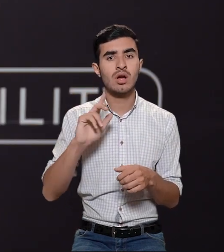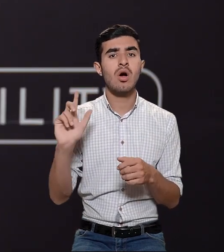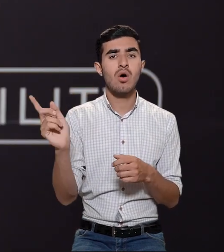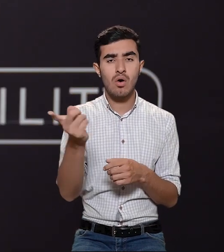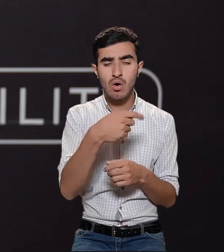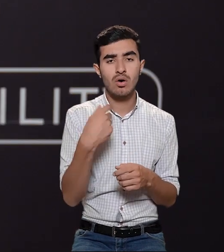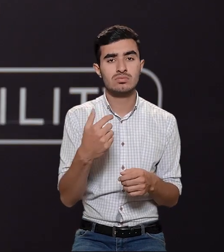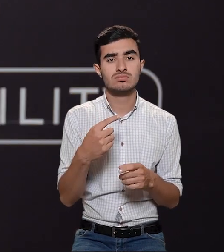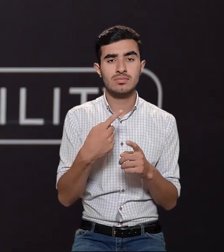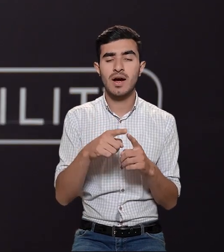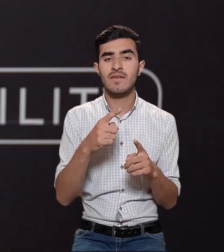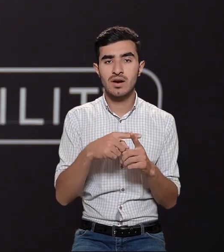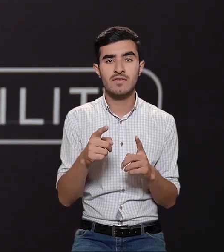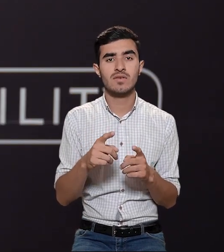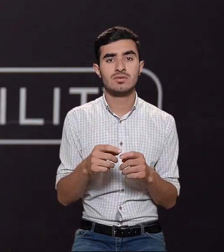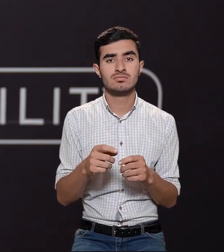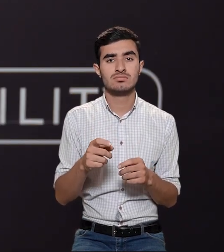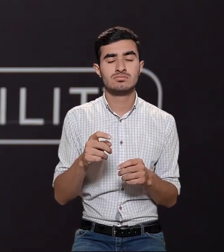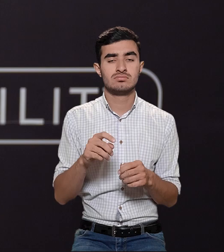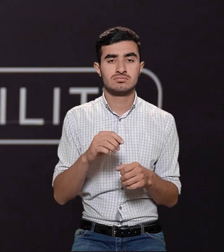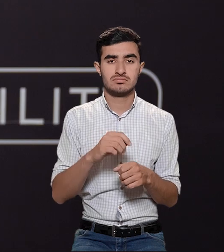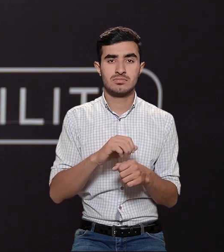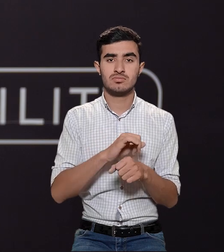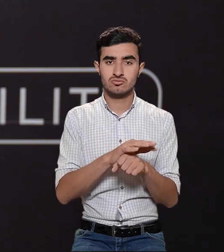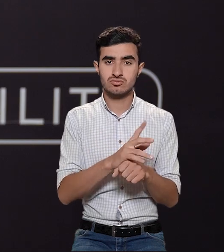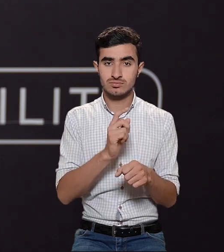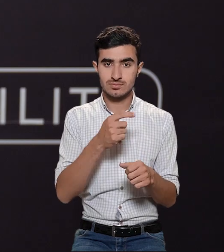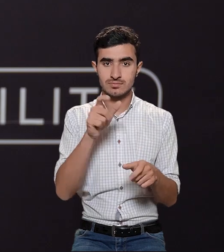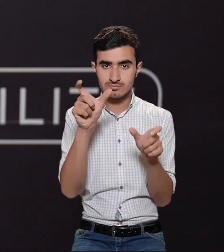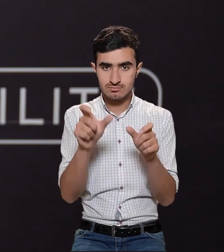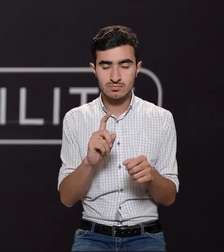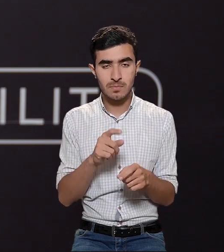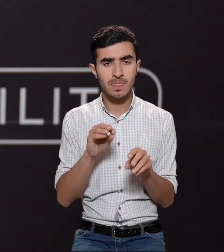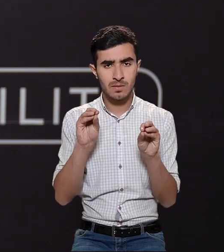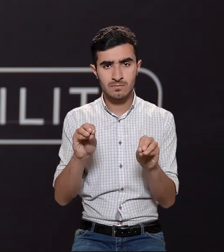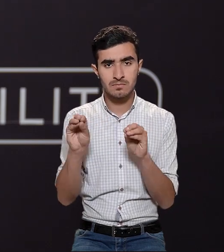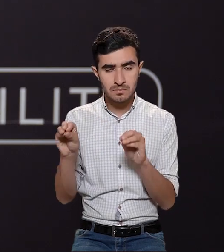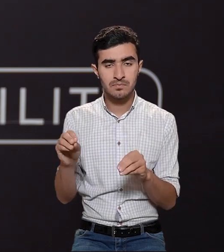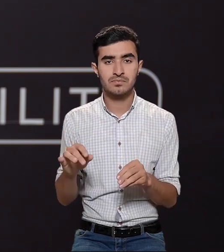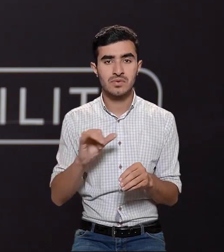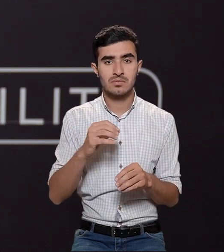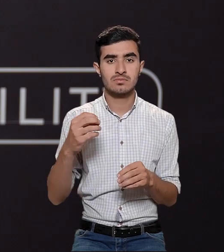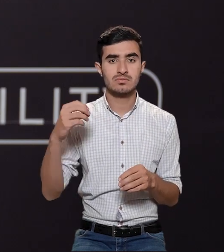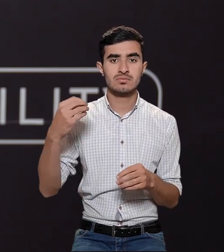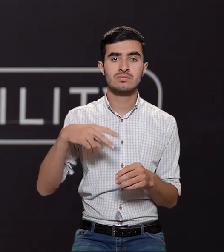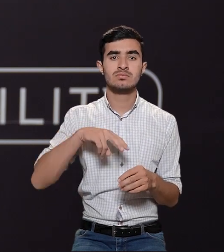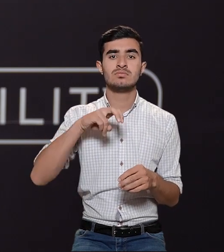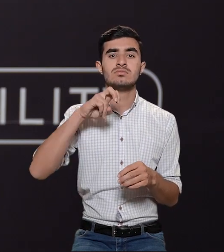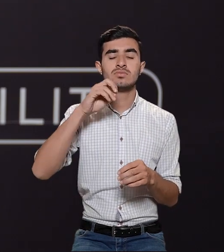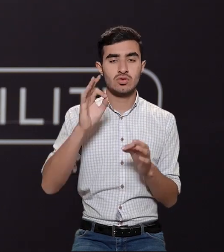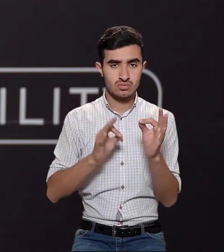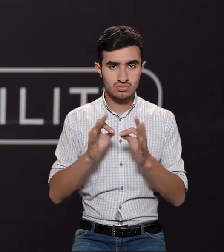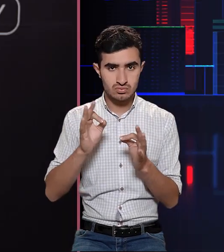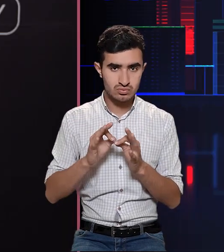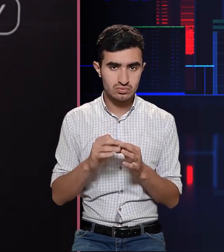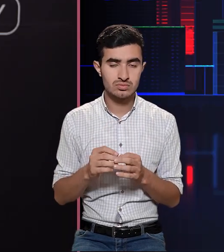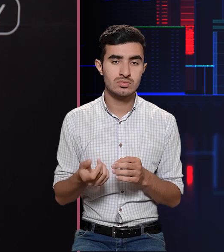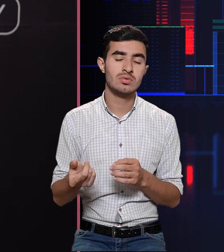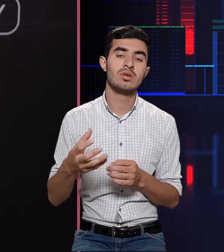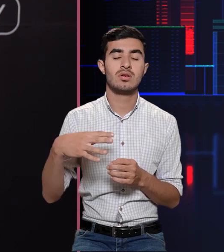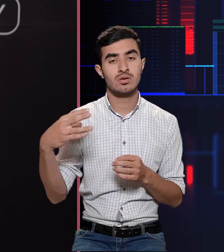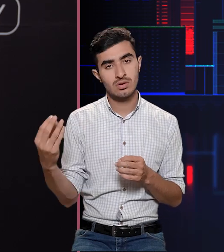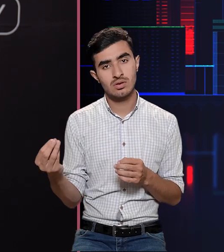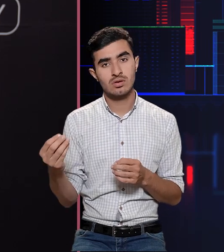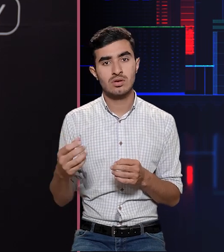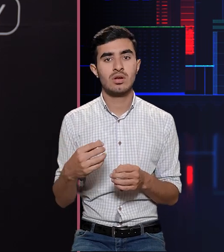patients in COVID, especially in the critical areas, taking care of the ventilation, taking care of their pain